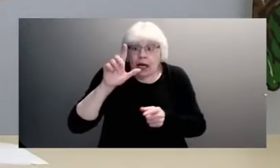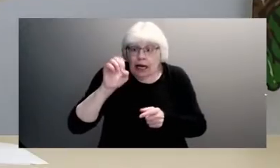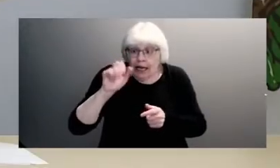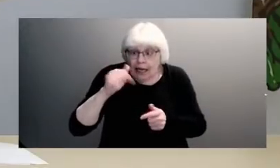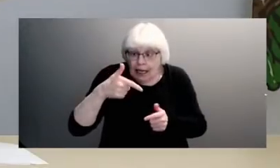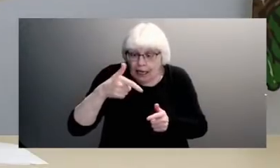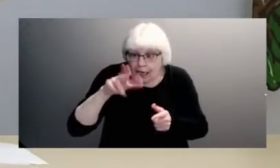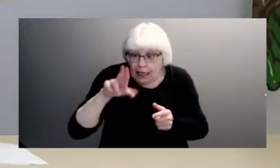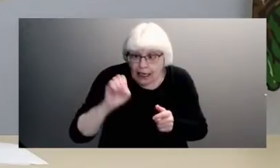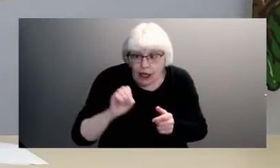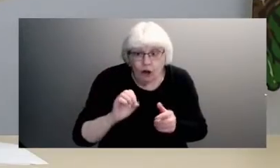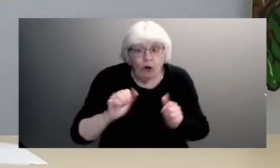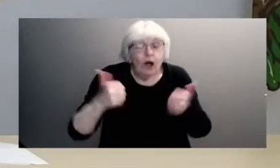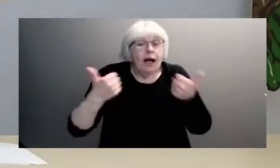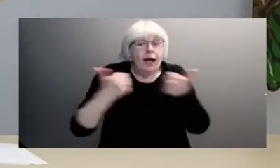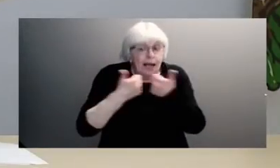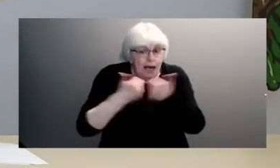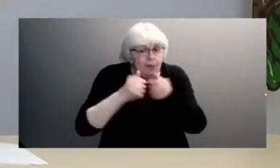in one day.